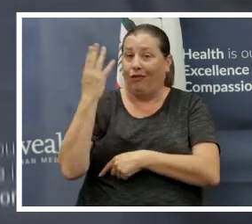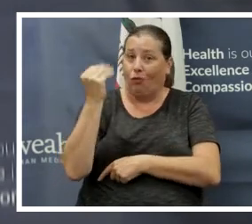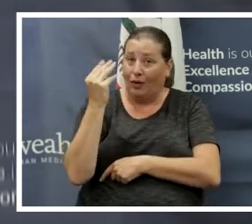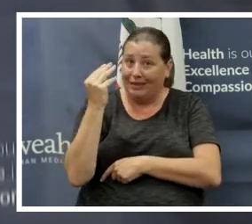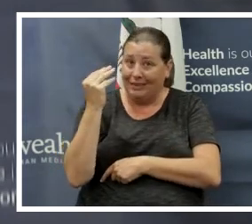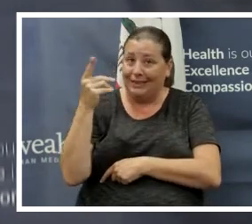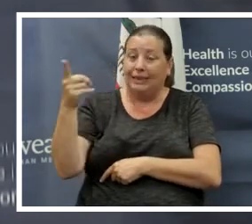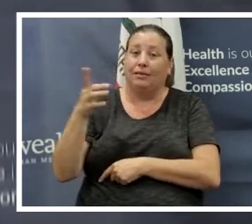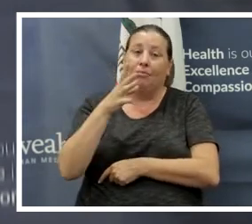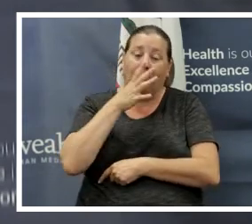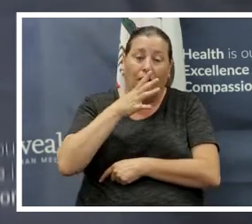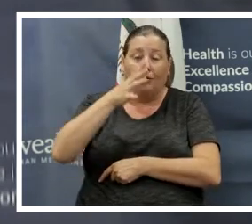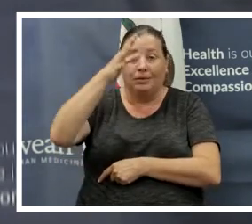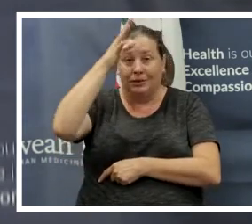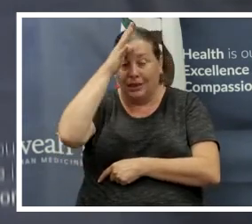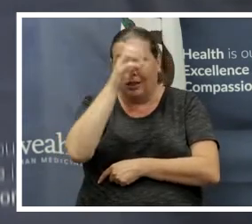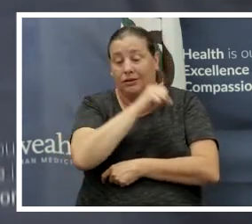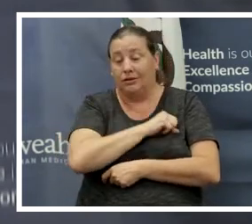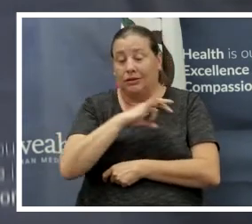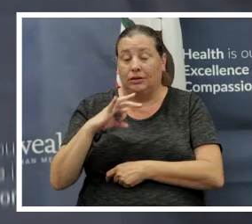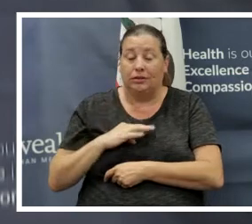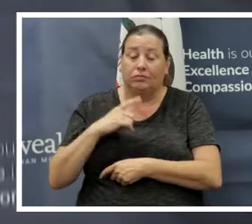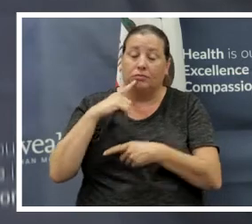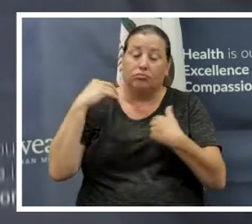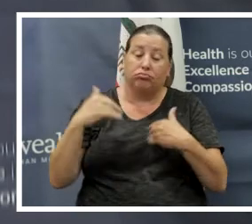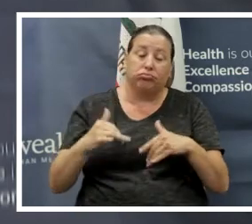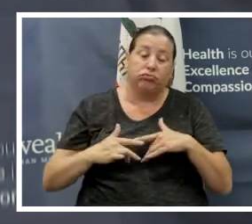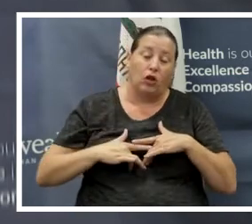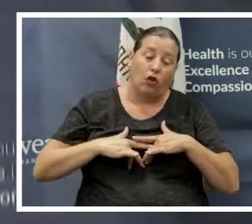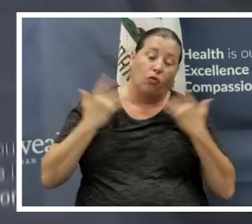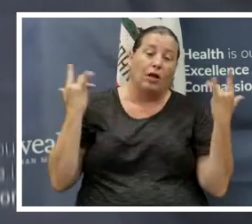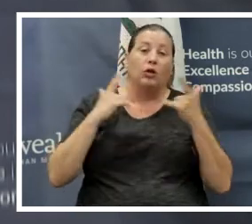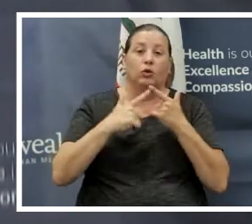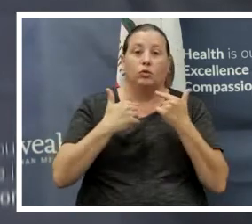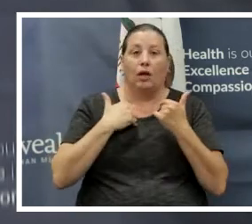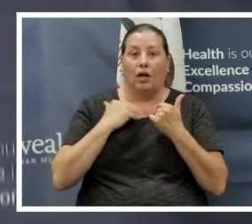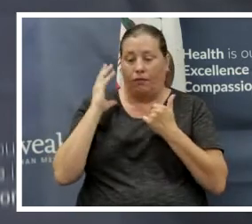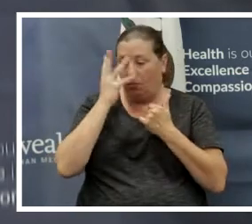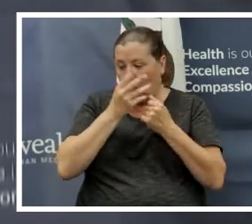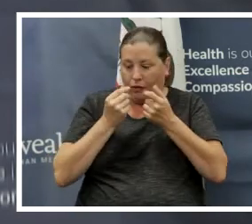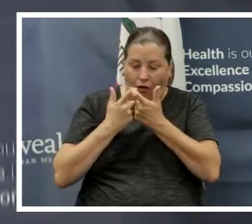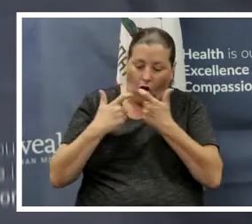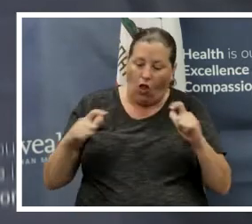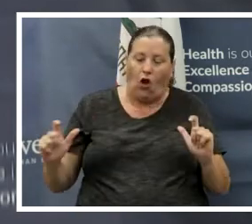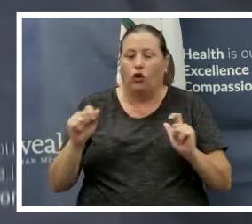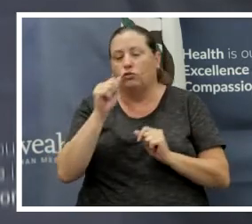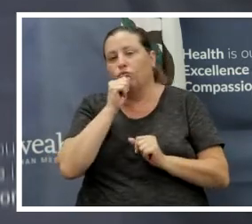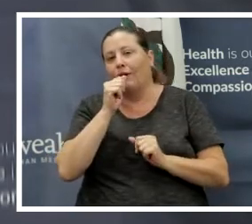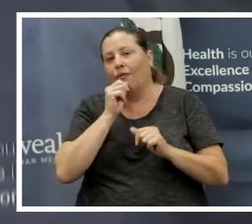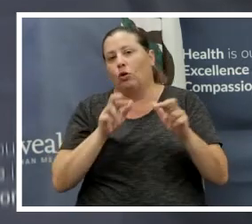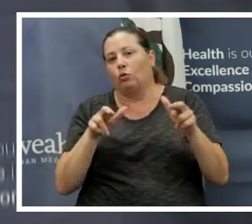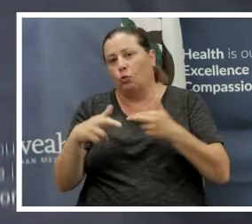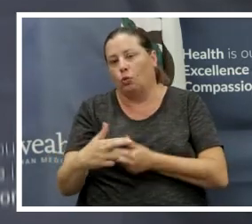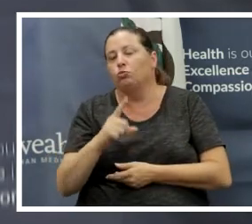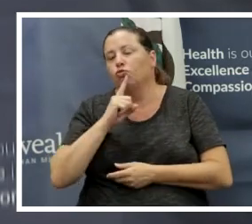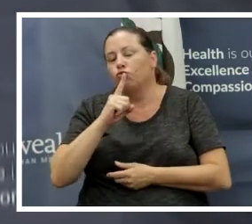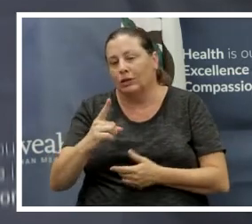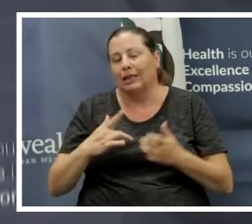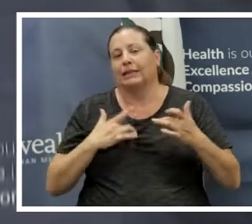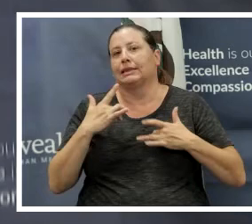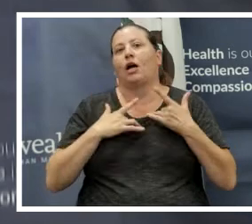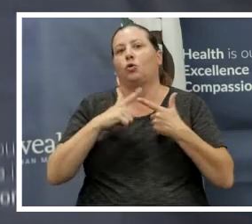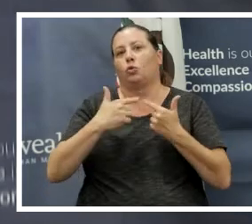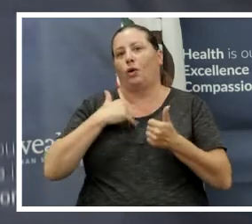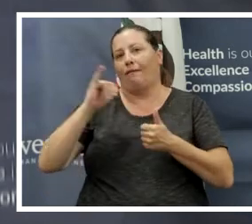dads and staff just absolutely are thrilled by having those beautiful, large, private rooms. So really excited to have those